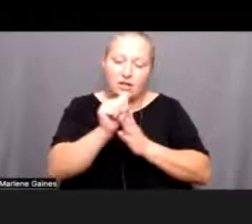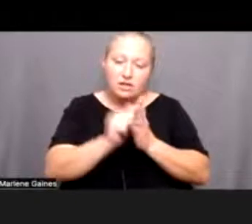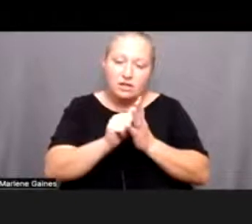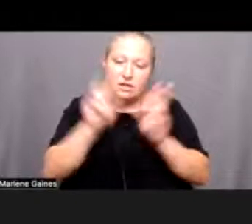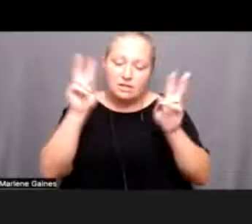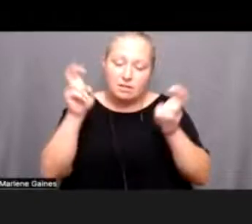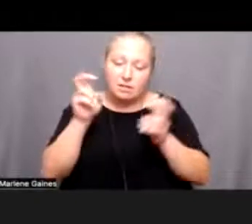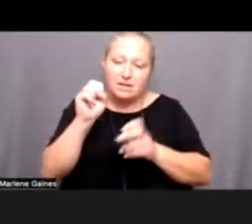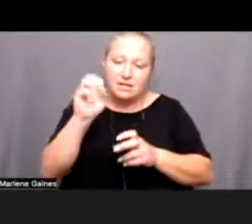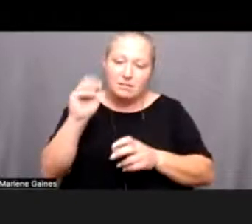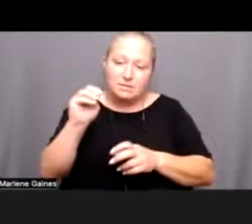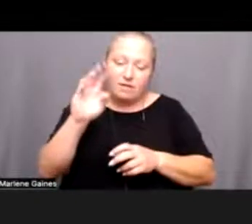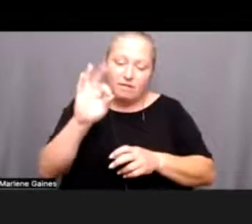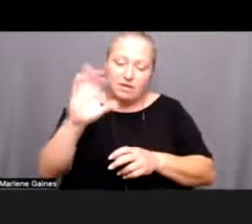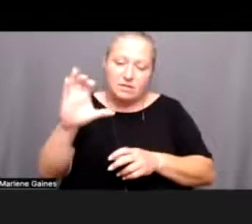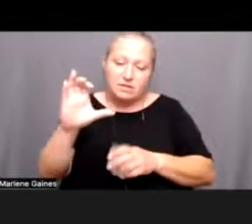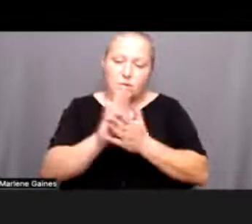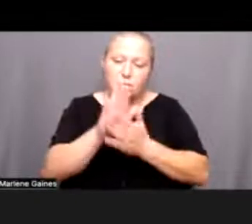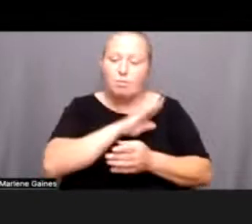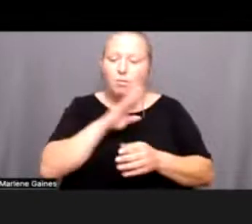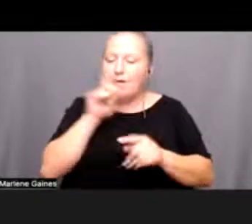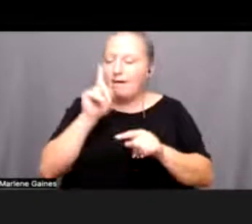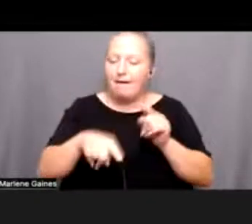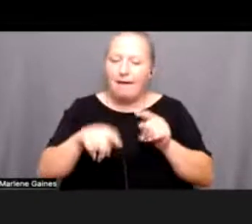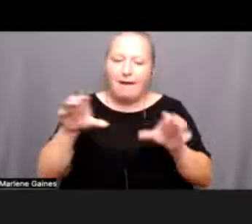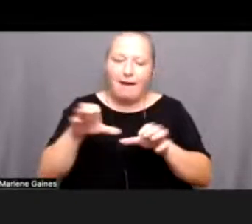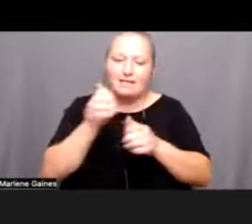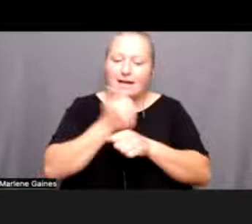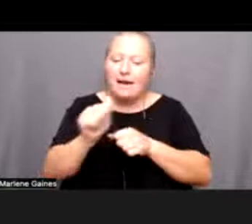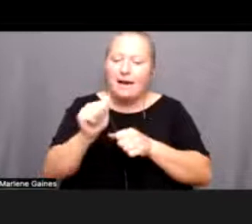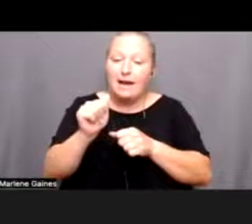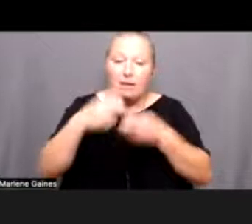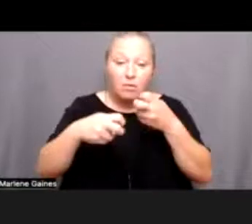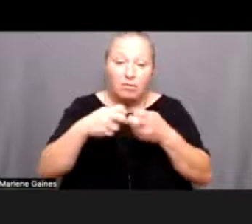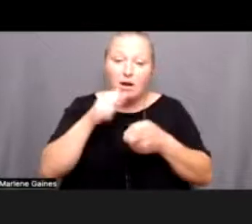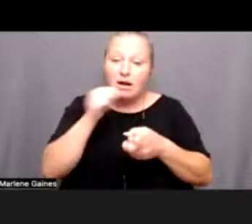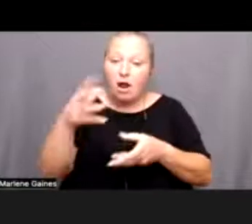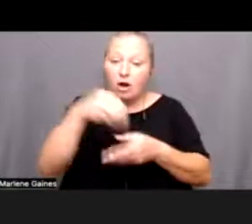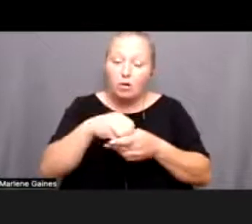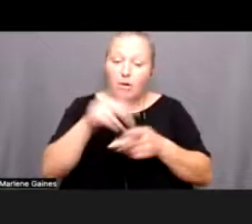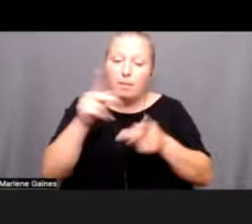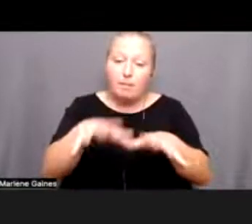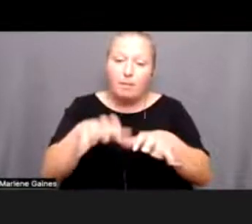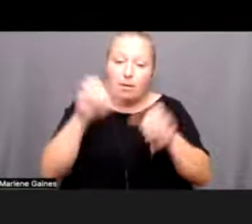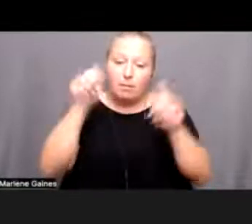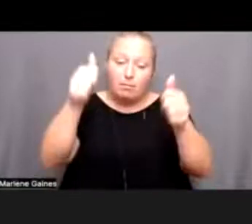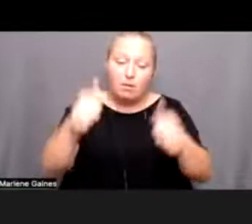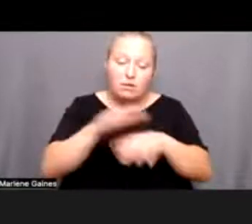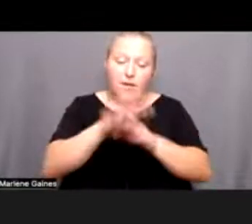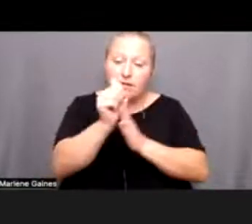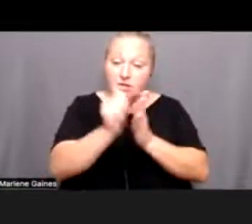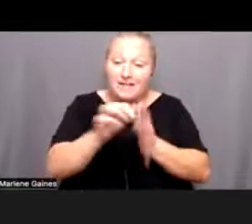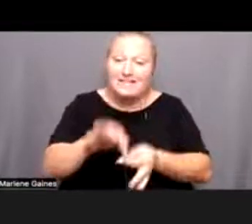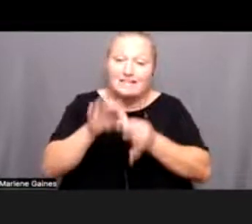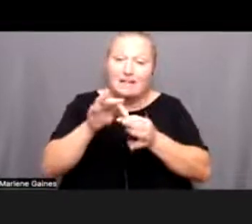San Mateo-Foster City School Board cannot act upon any matter that has not been included and publicly posted on the agenda, except